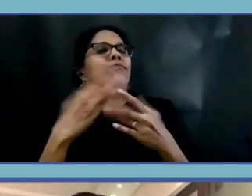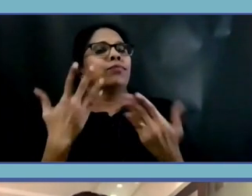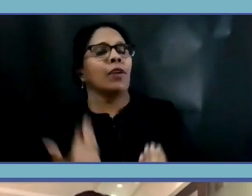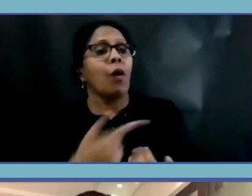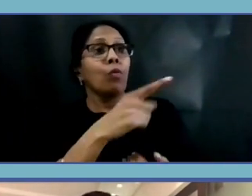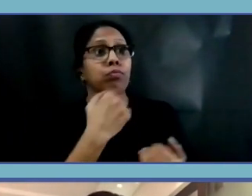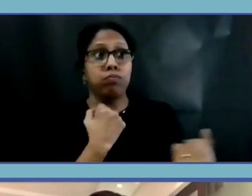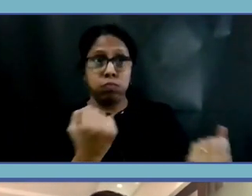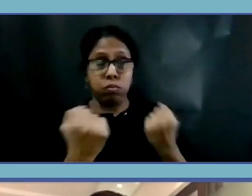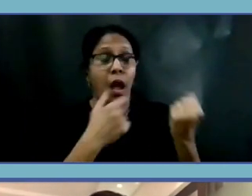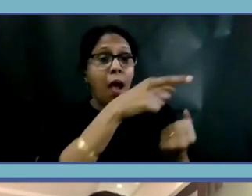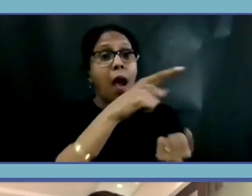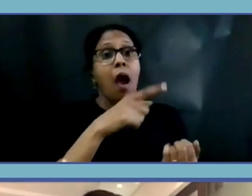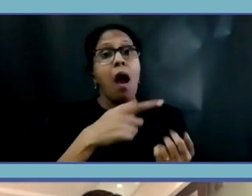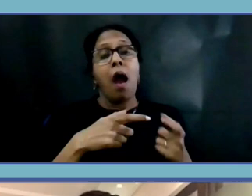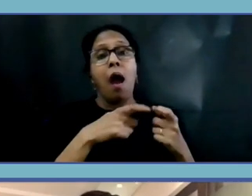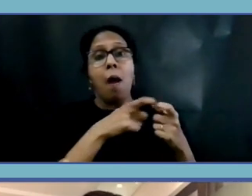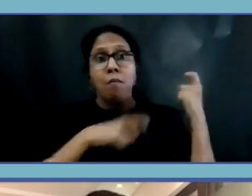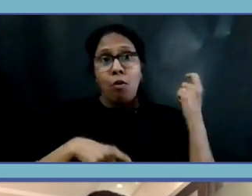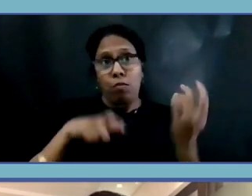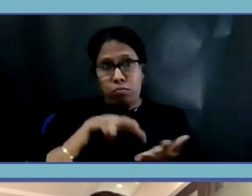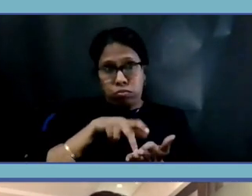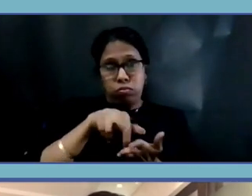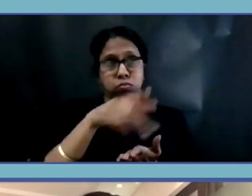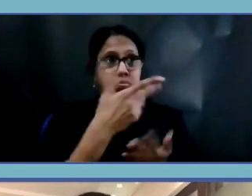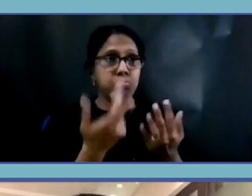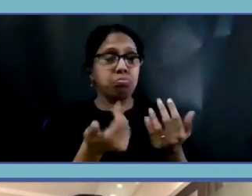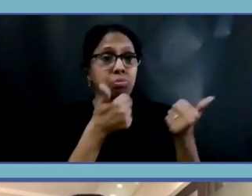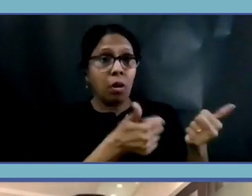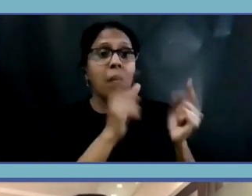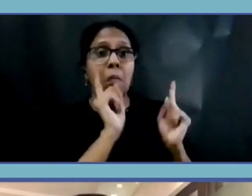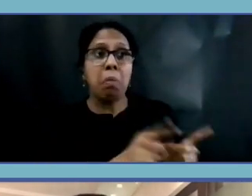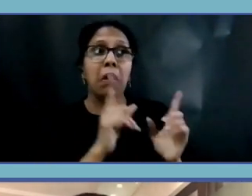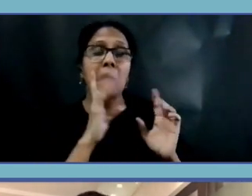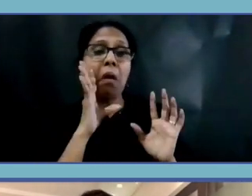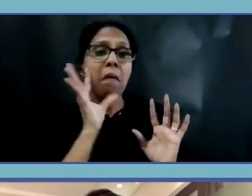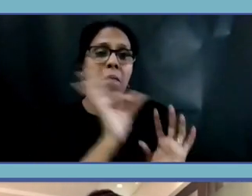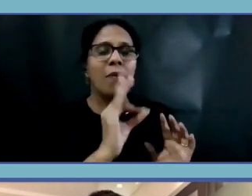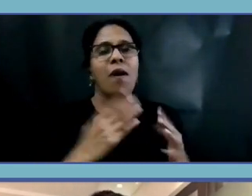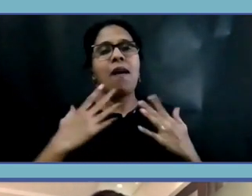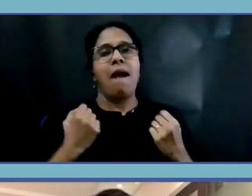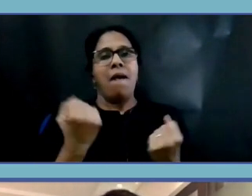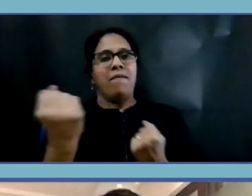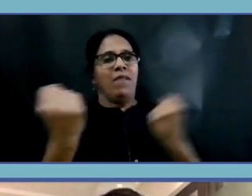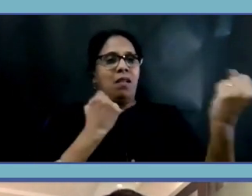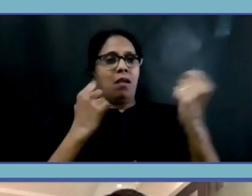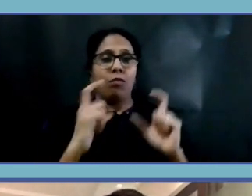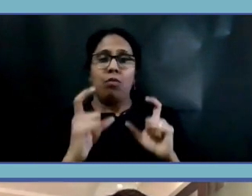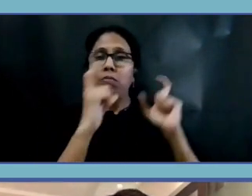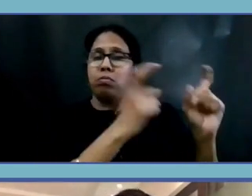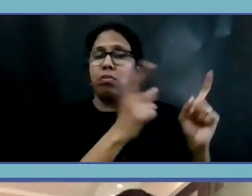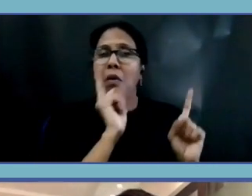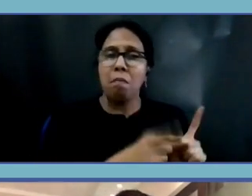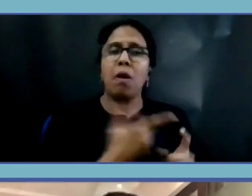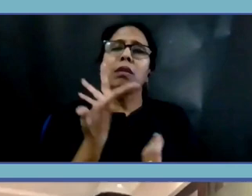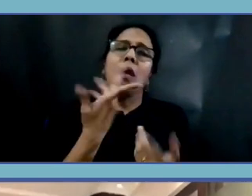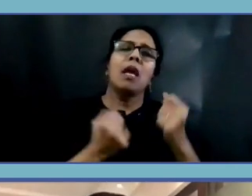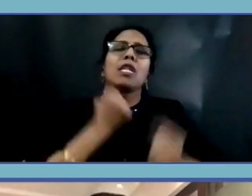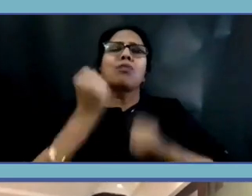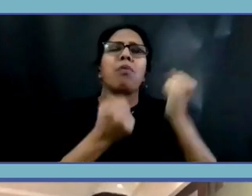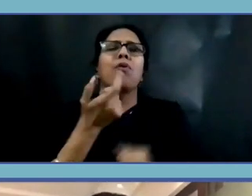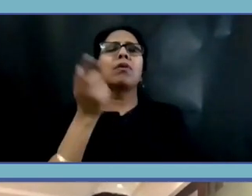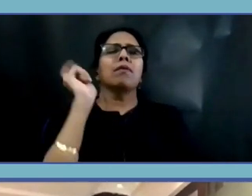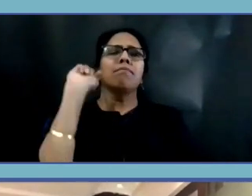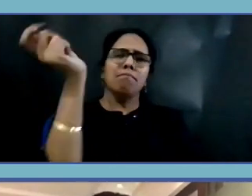but do take care of your health, fitness, indulge in some kind of a sport, you know, play anything, badminton, cricket, whatever you